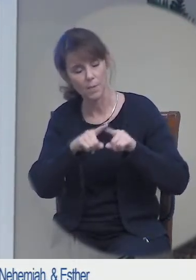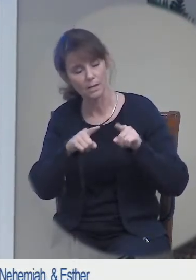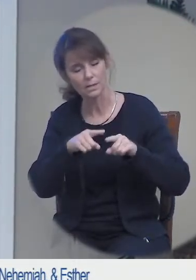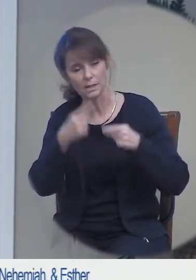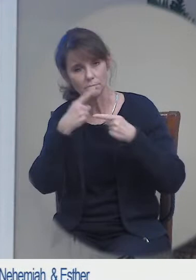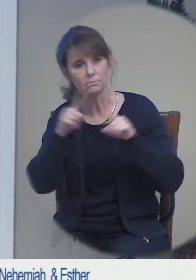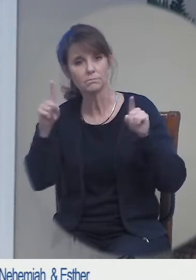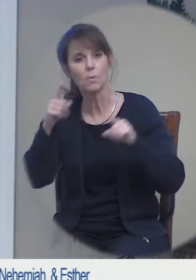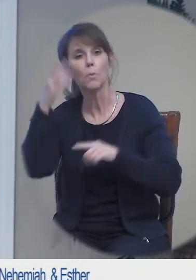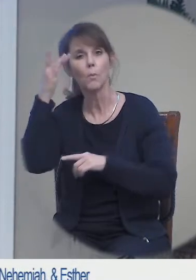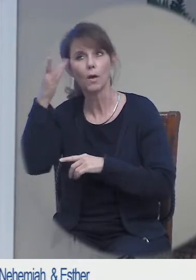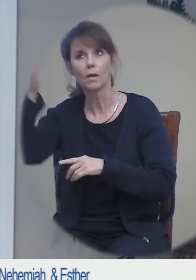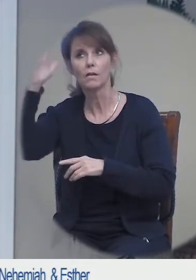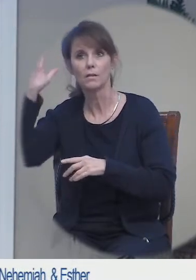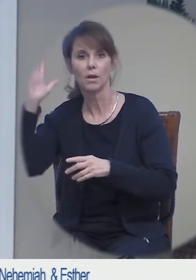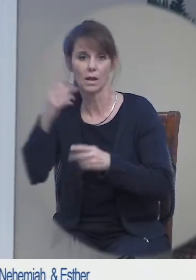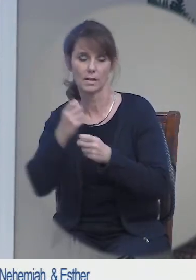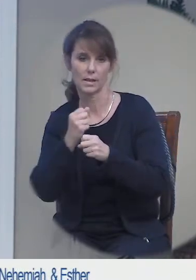6.